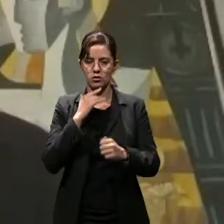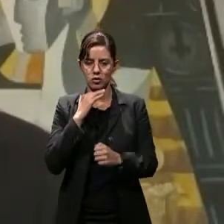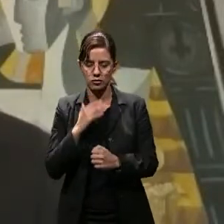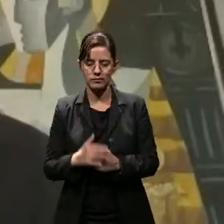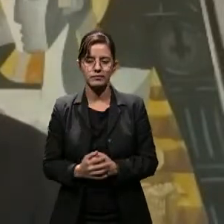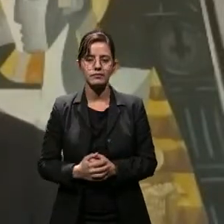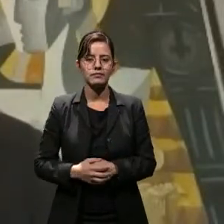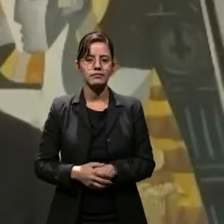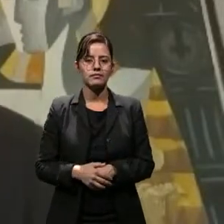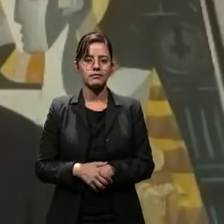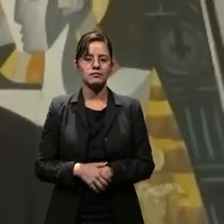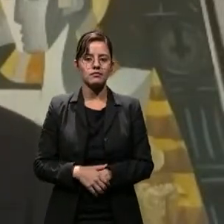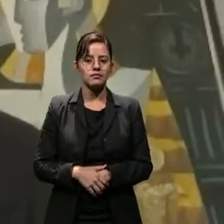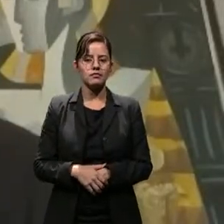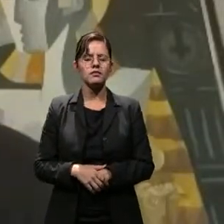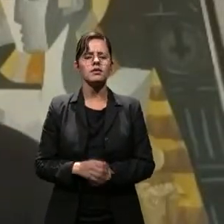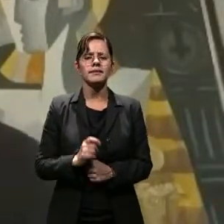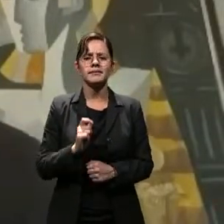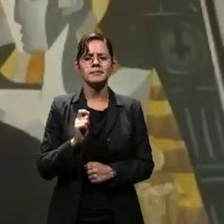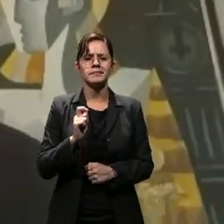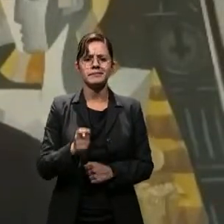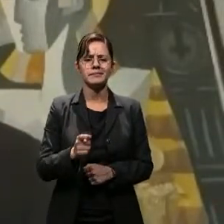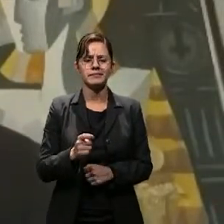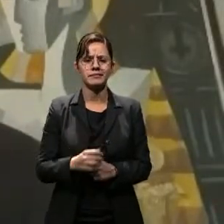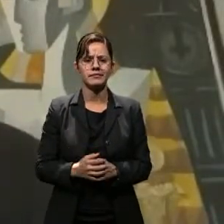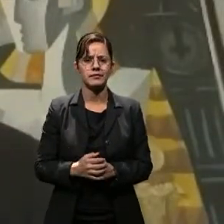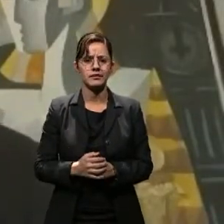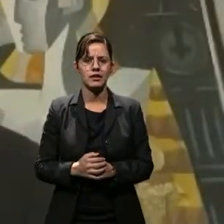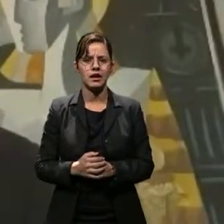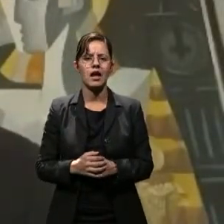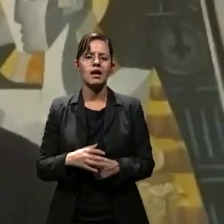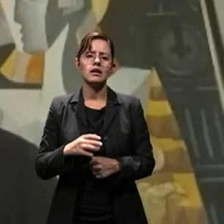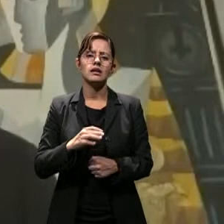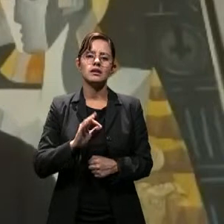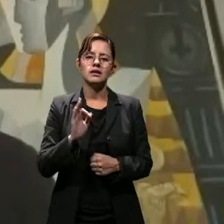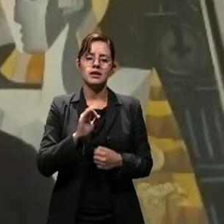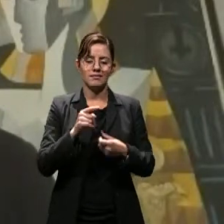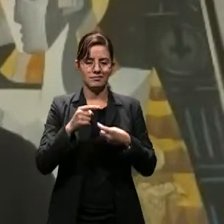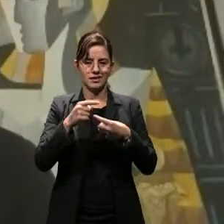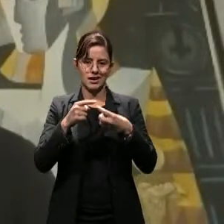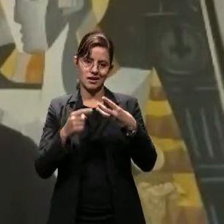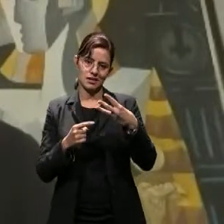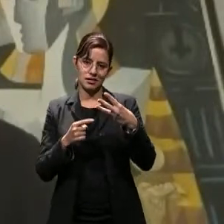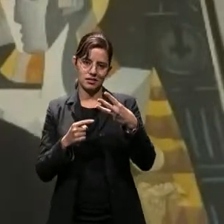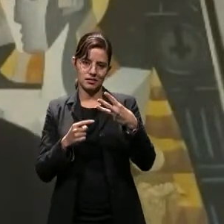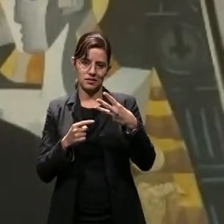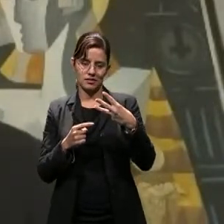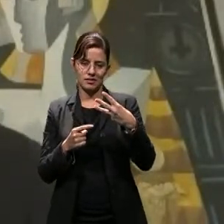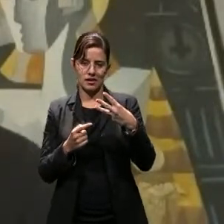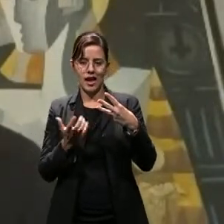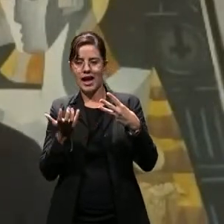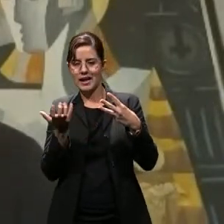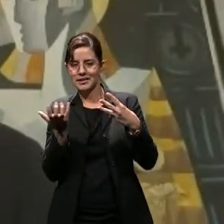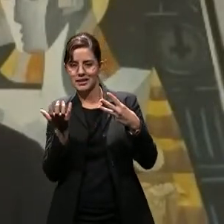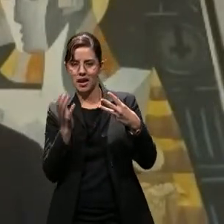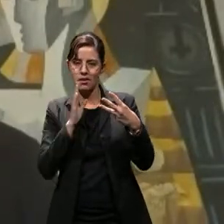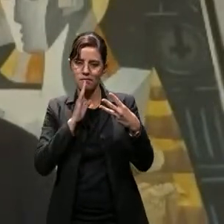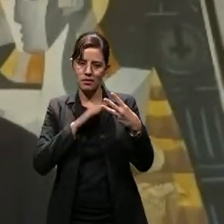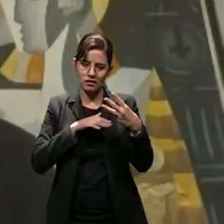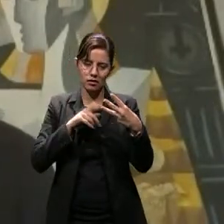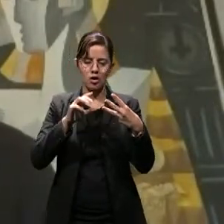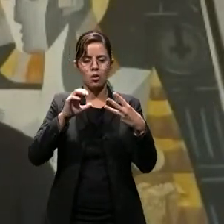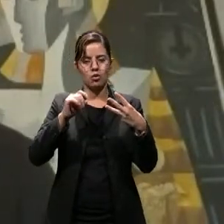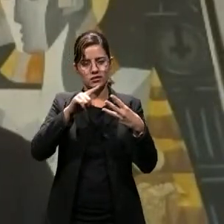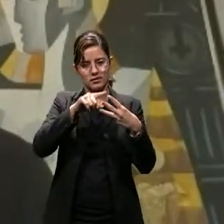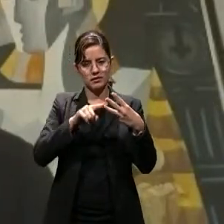this concept, we are referring to three possible